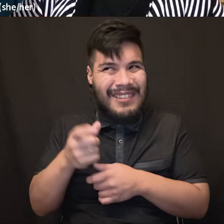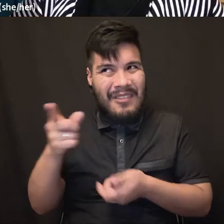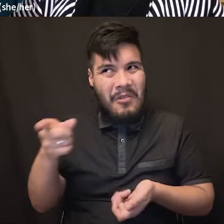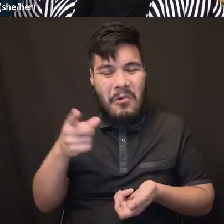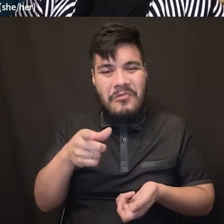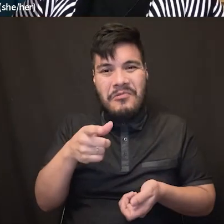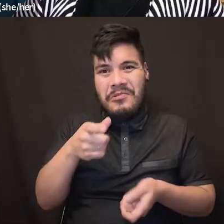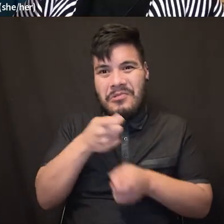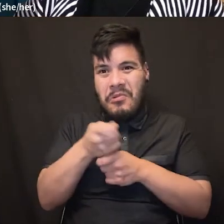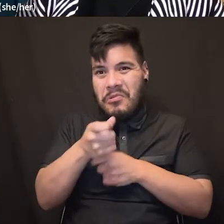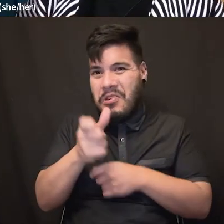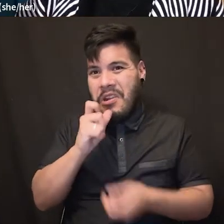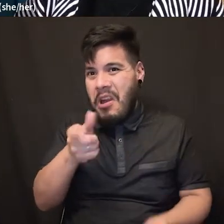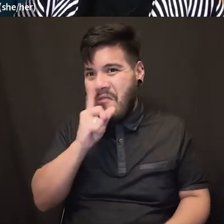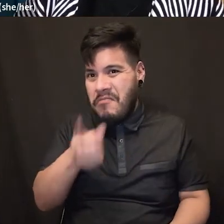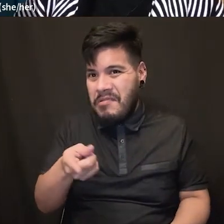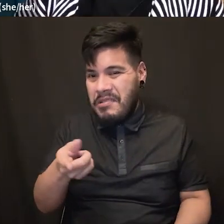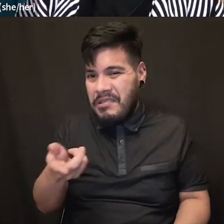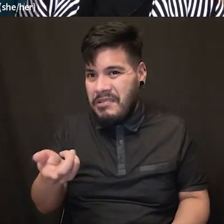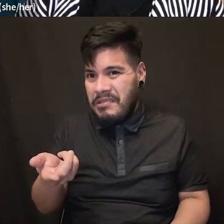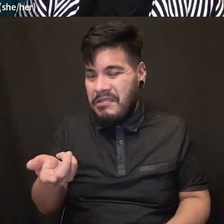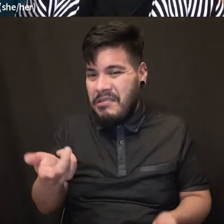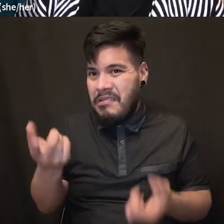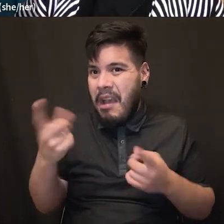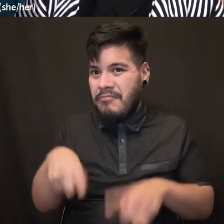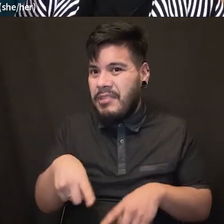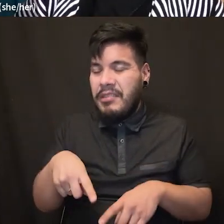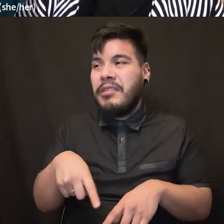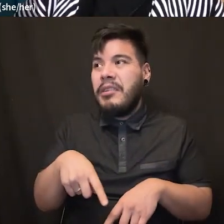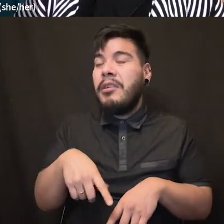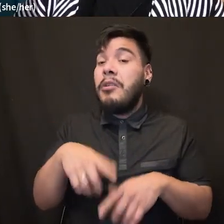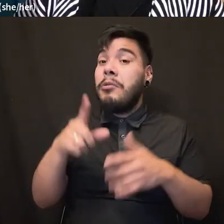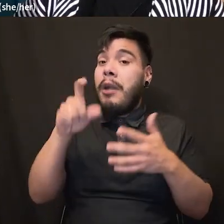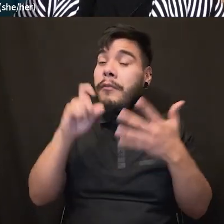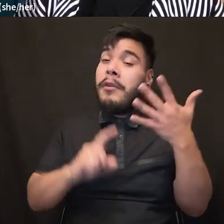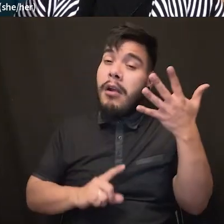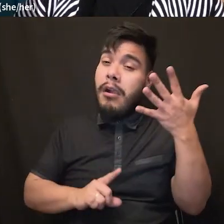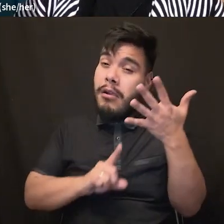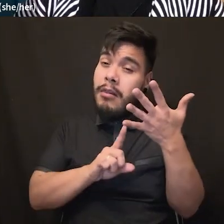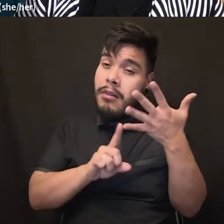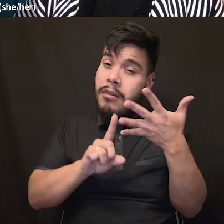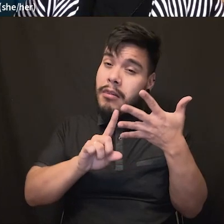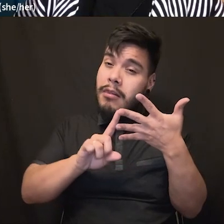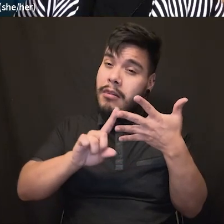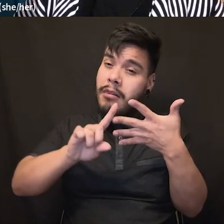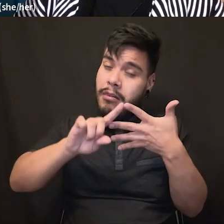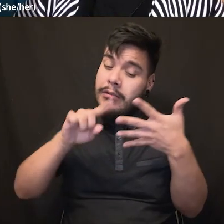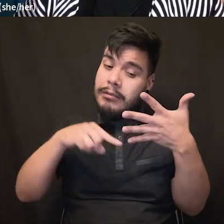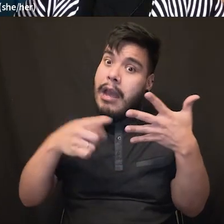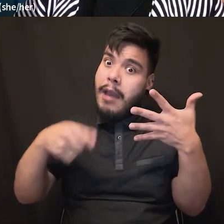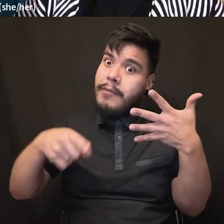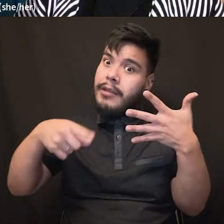you won't have to be exposed to those people, but you do have to make it through these levels where there's a lot of them around. And